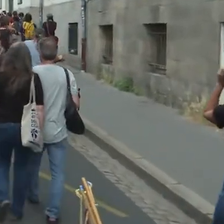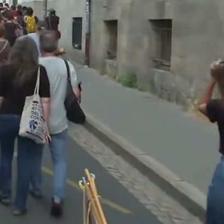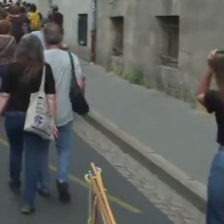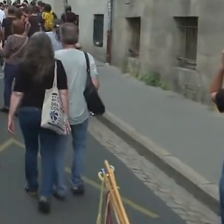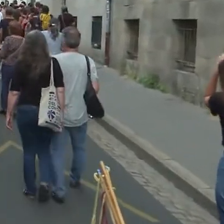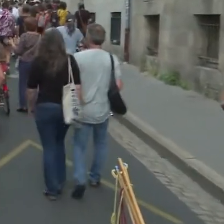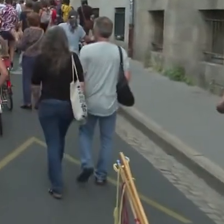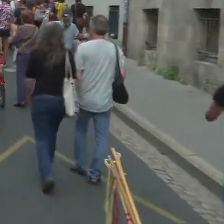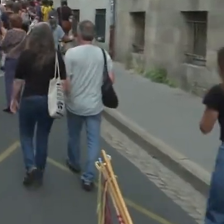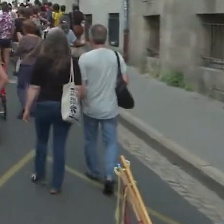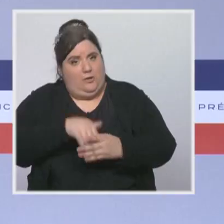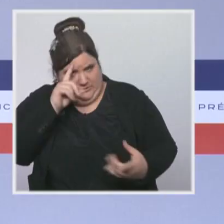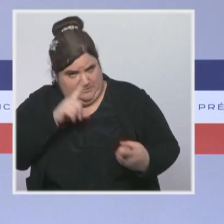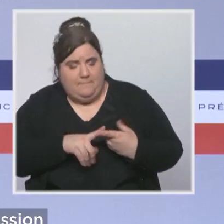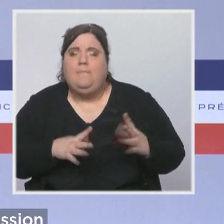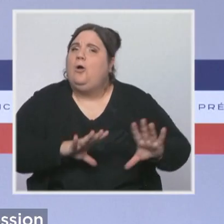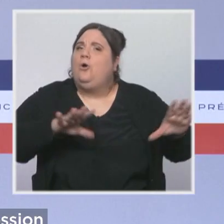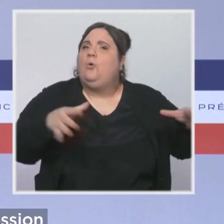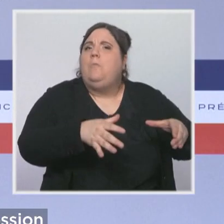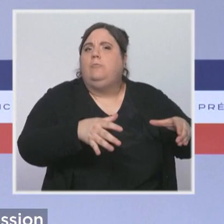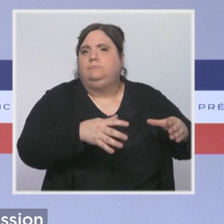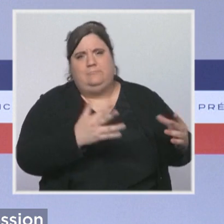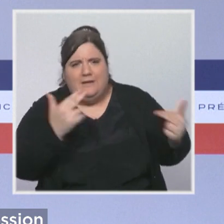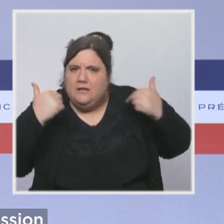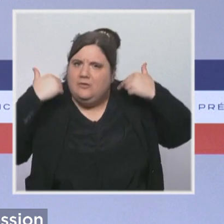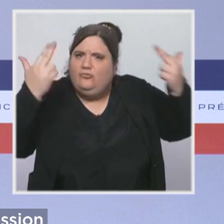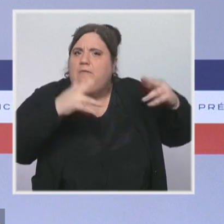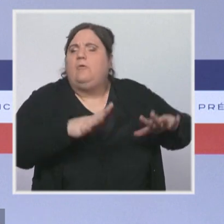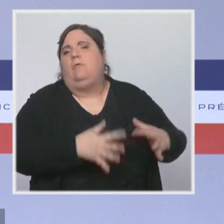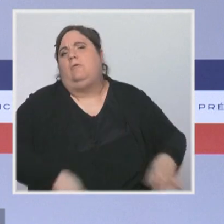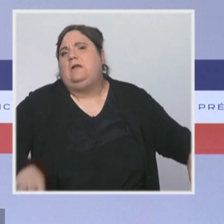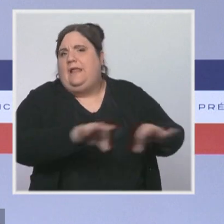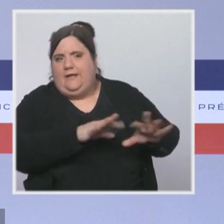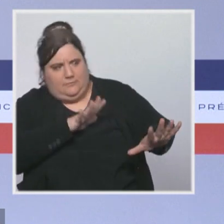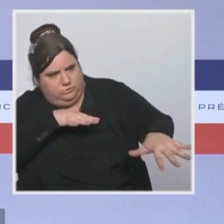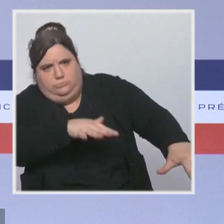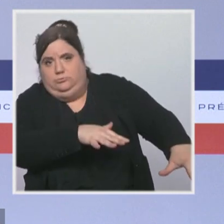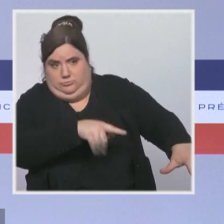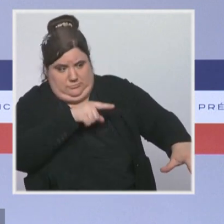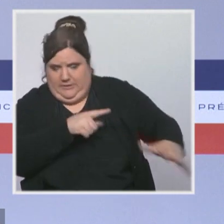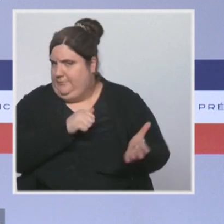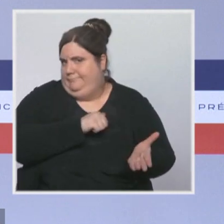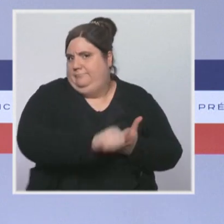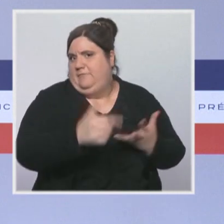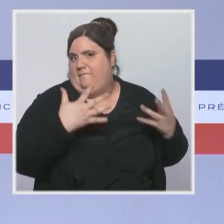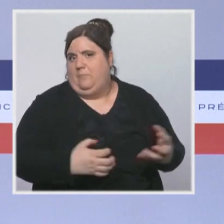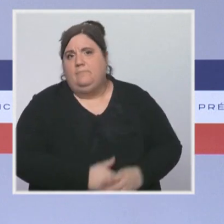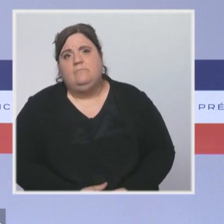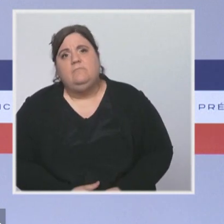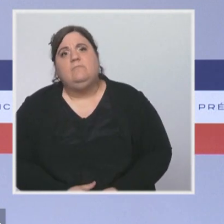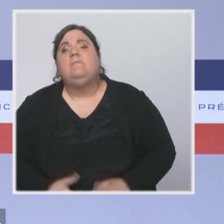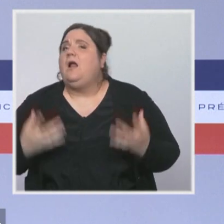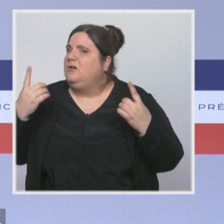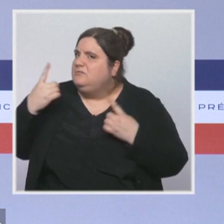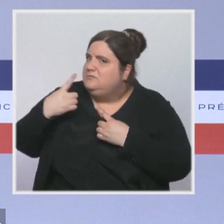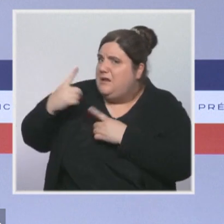public safety. Ce n'est pas la liberté d'expression ni la liberté de manifestation qui est en question. Ce